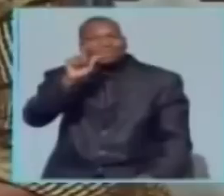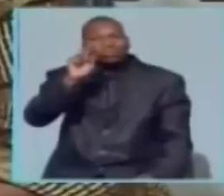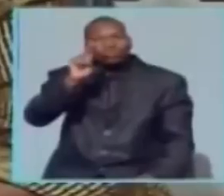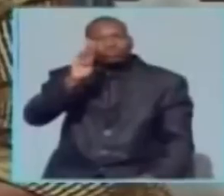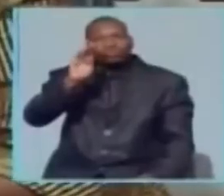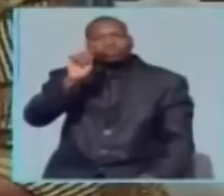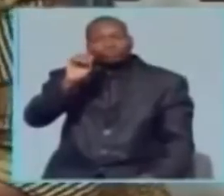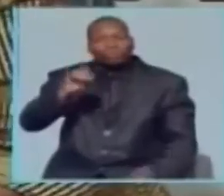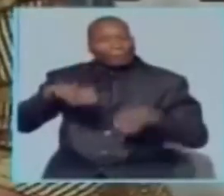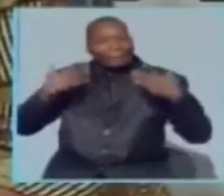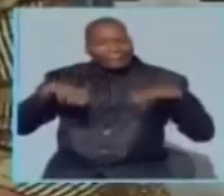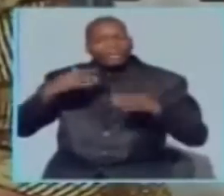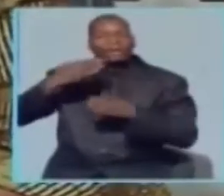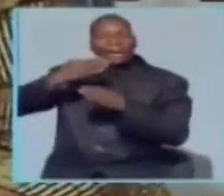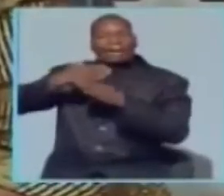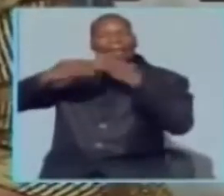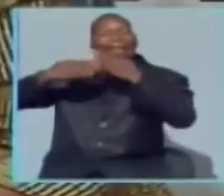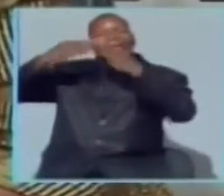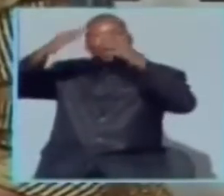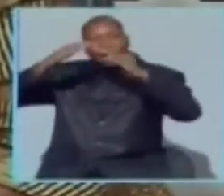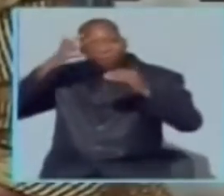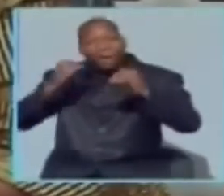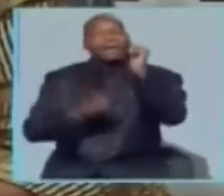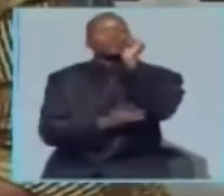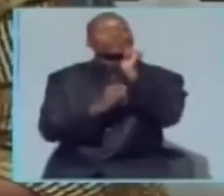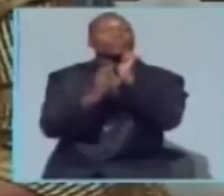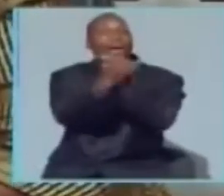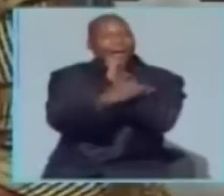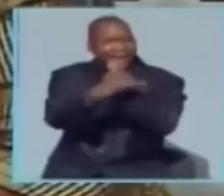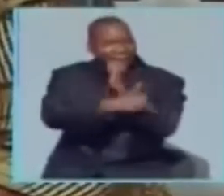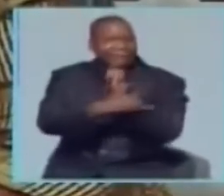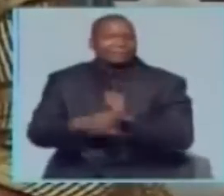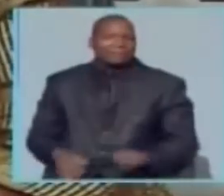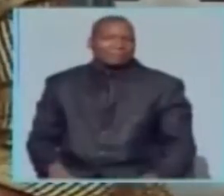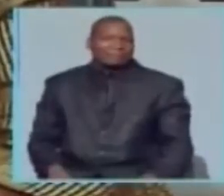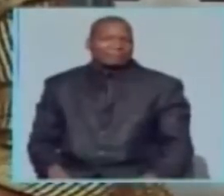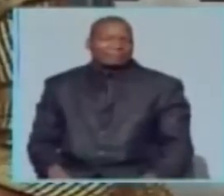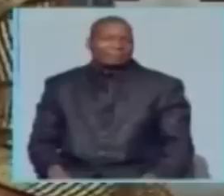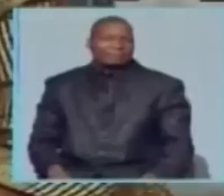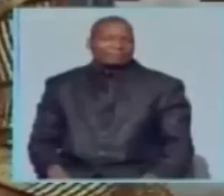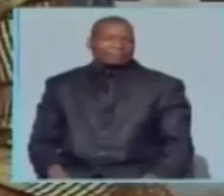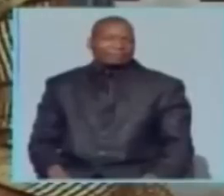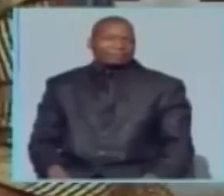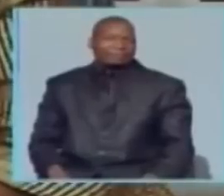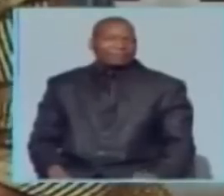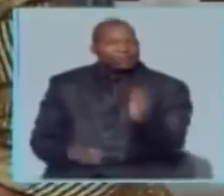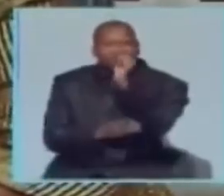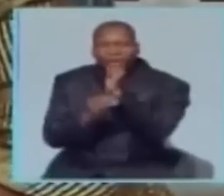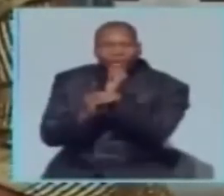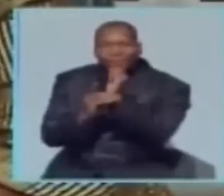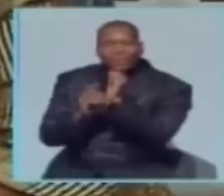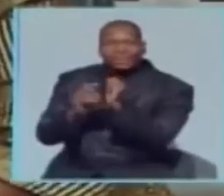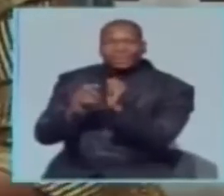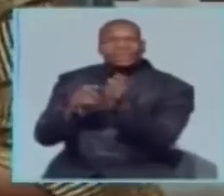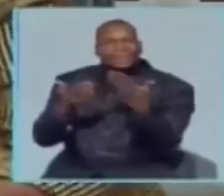everywhere because the country is developing. I mean, one of the real determinants of development, you just have to look